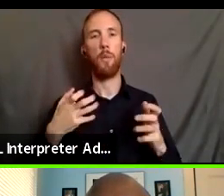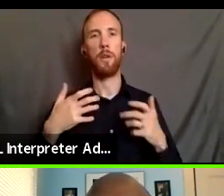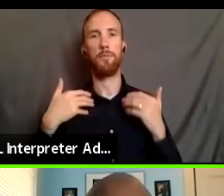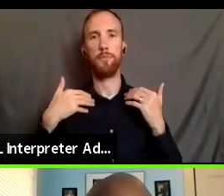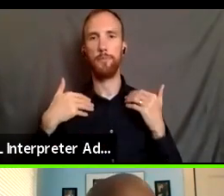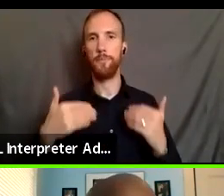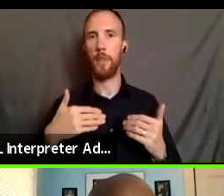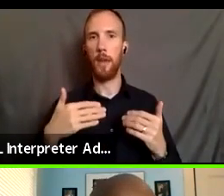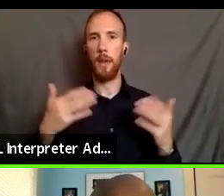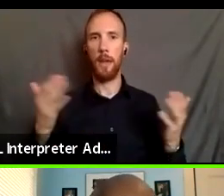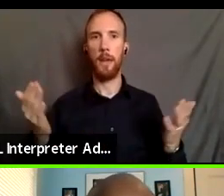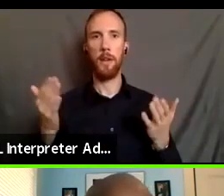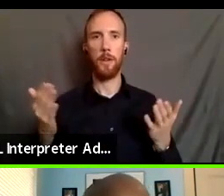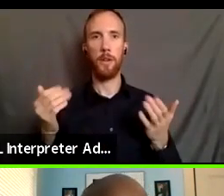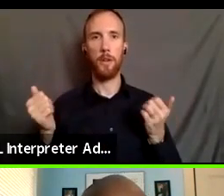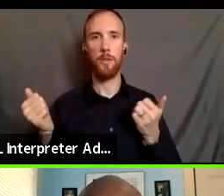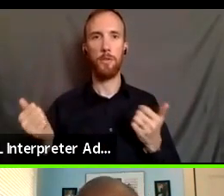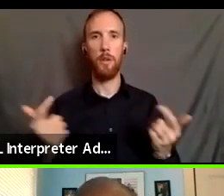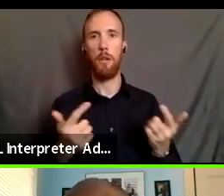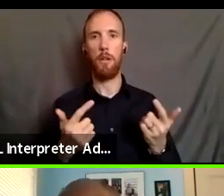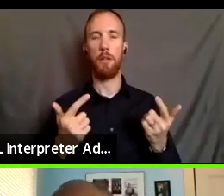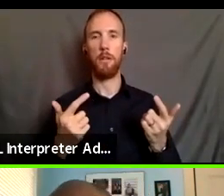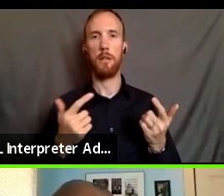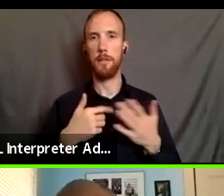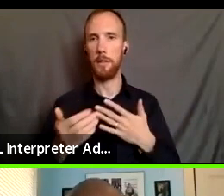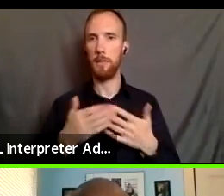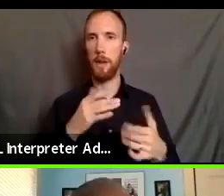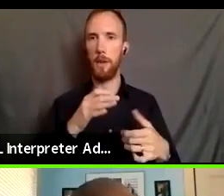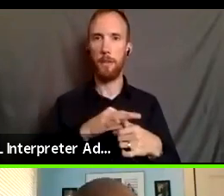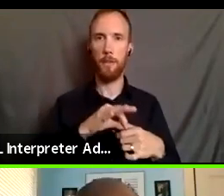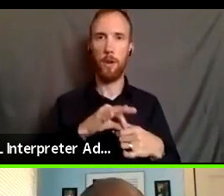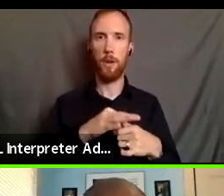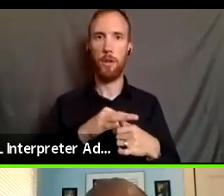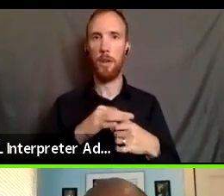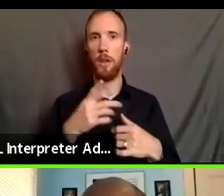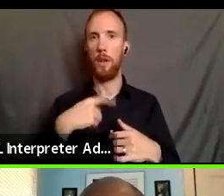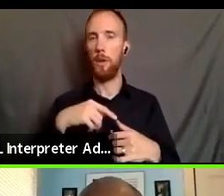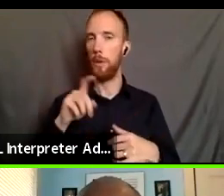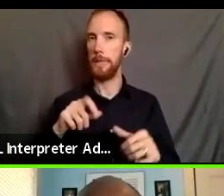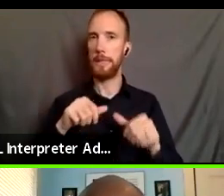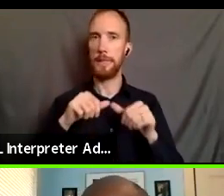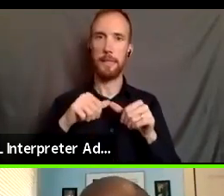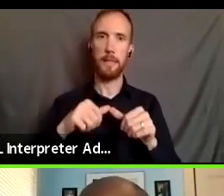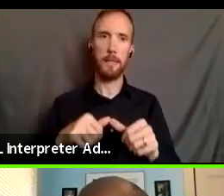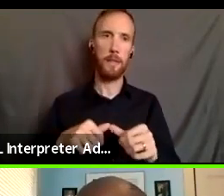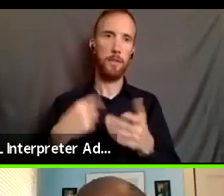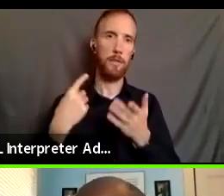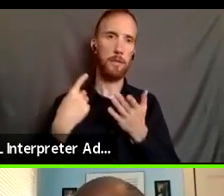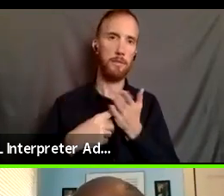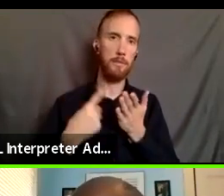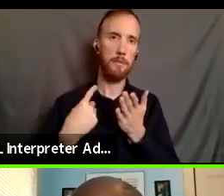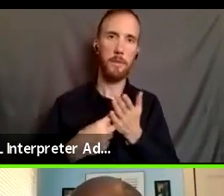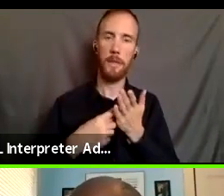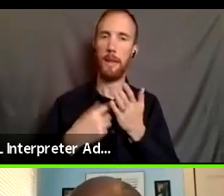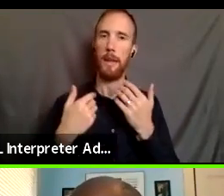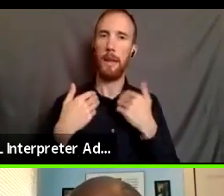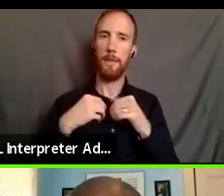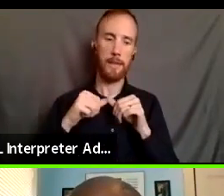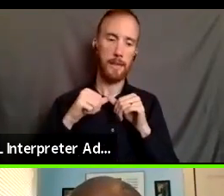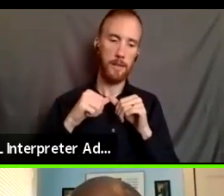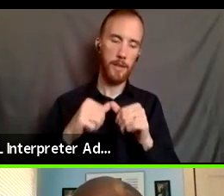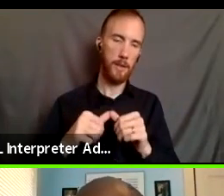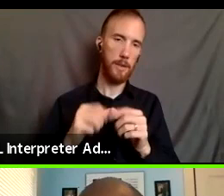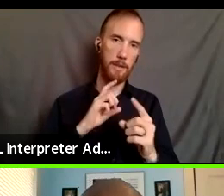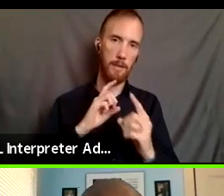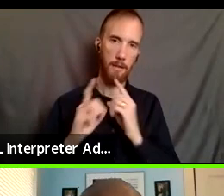matter what the vote is what's the attention that we got to keep talking is always going to be an ongoing conversation ongoing dialogue you know about